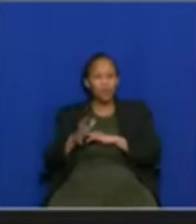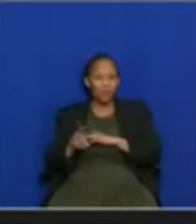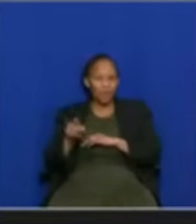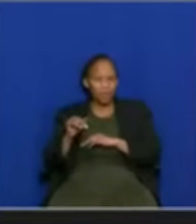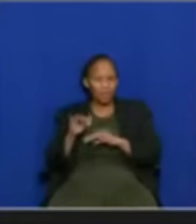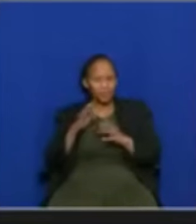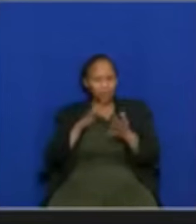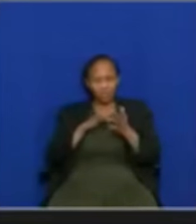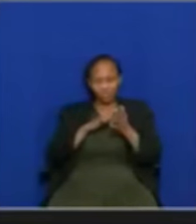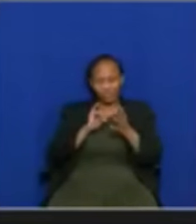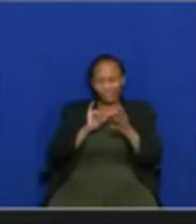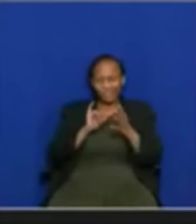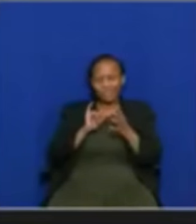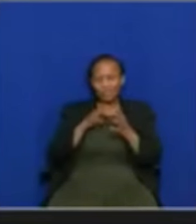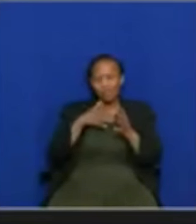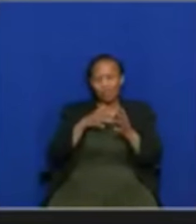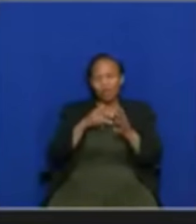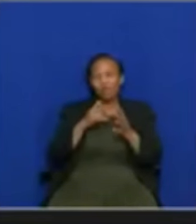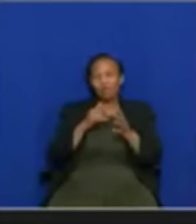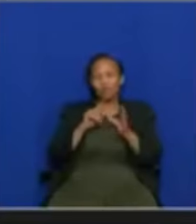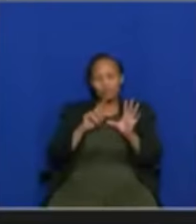and Dobby.